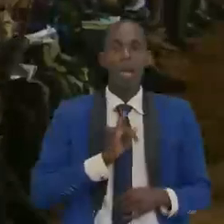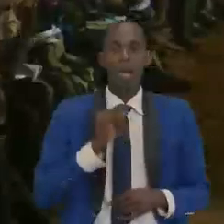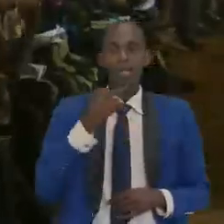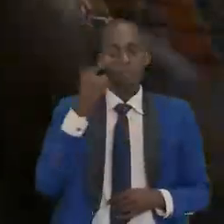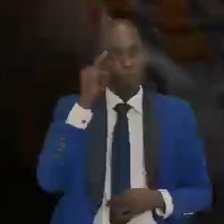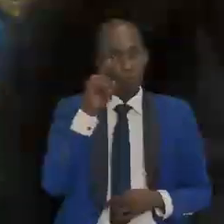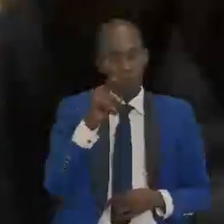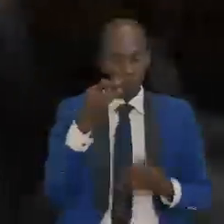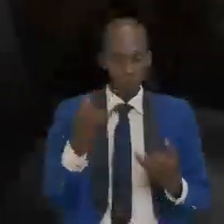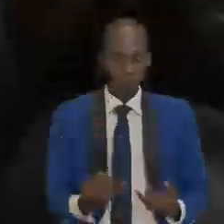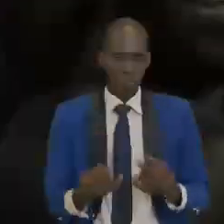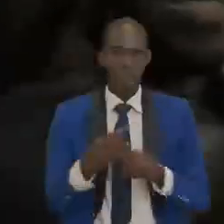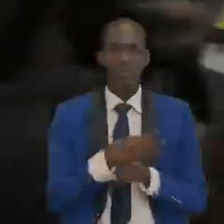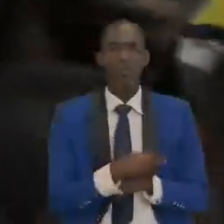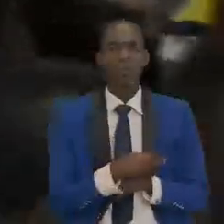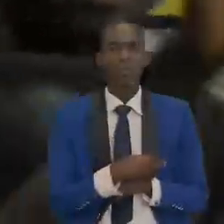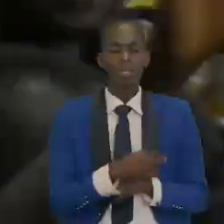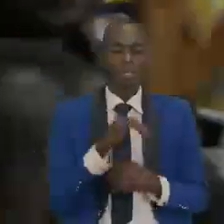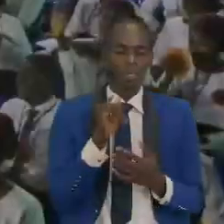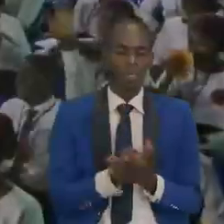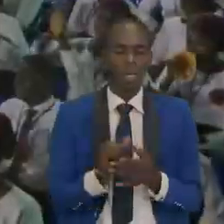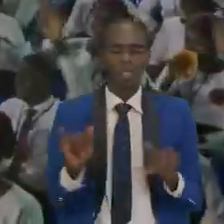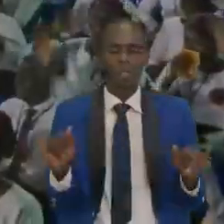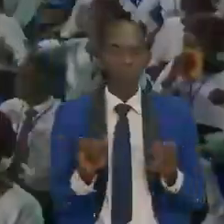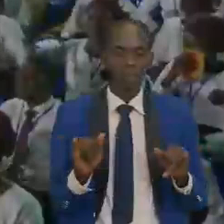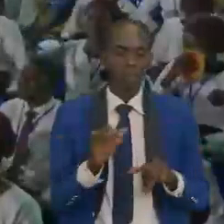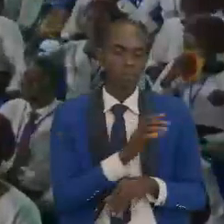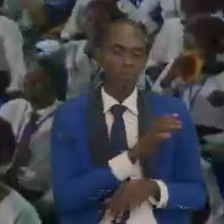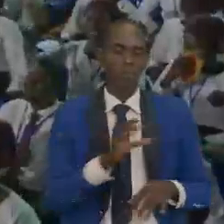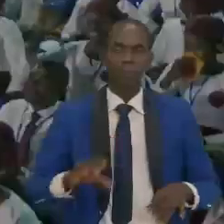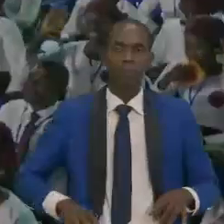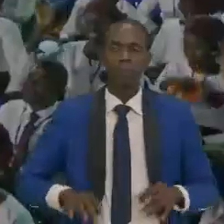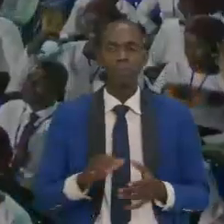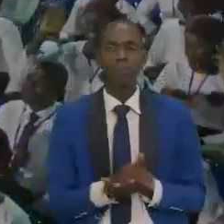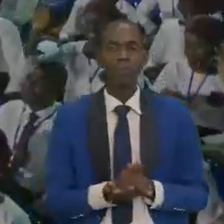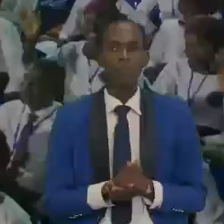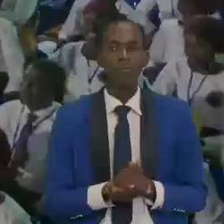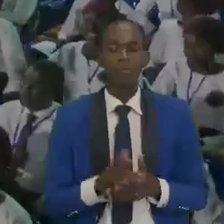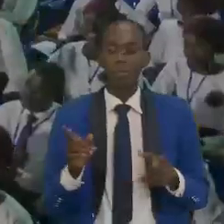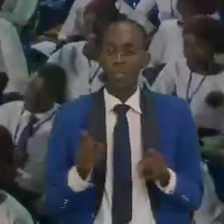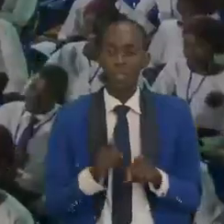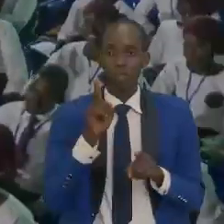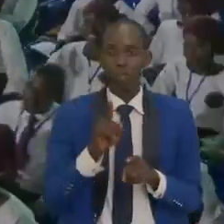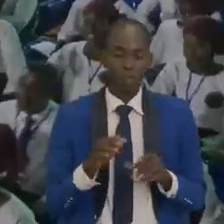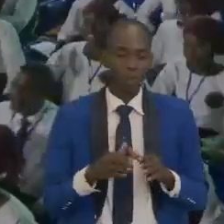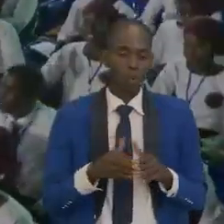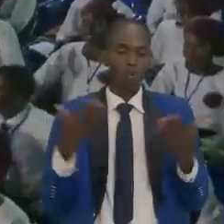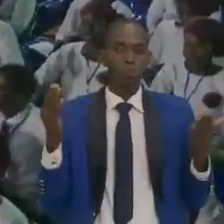I said for you today, that same Christ, as you open your closed